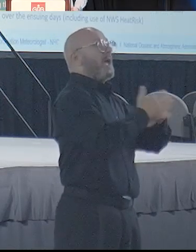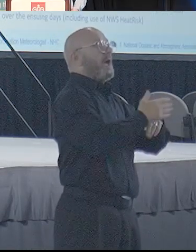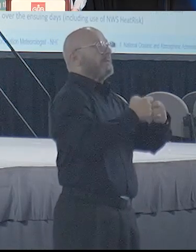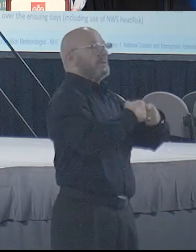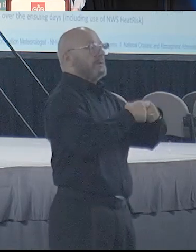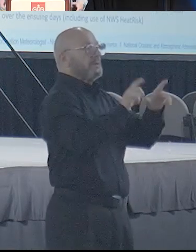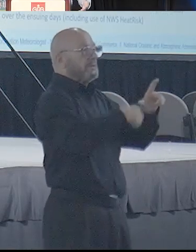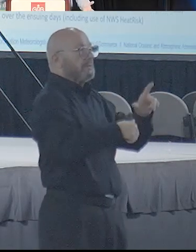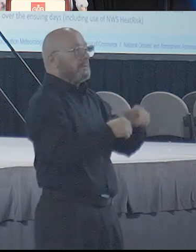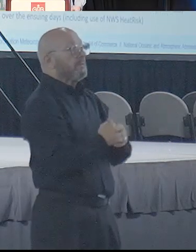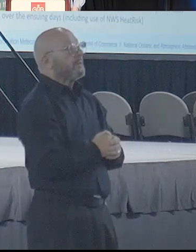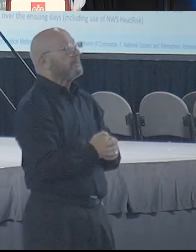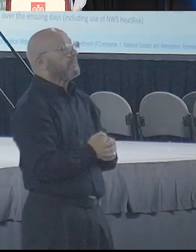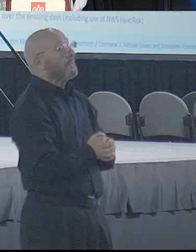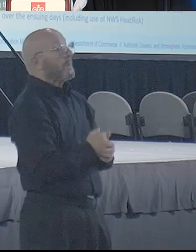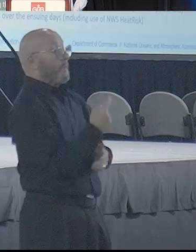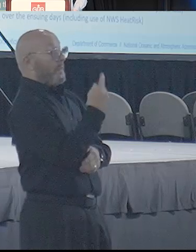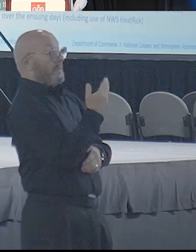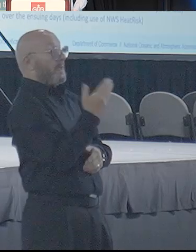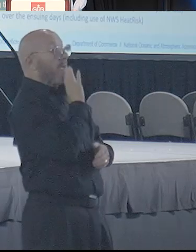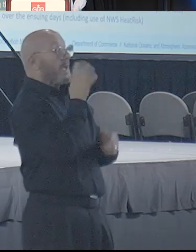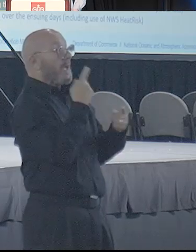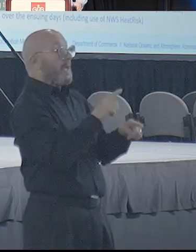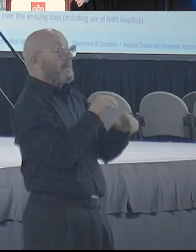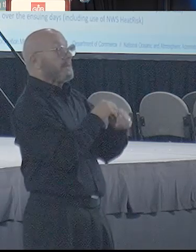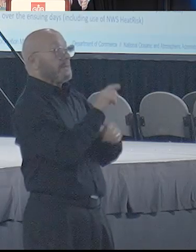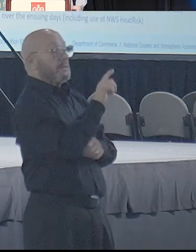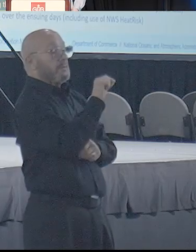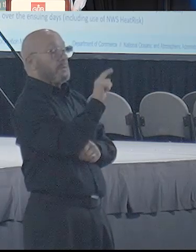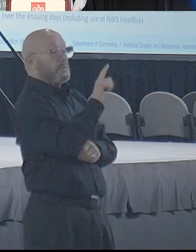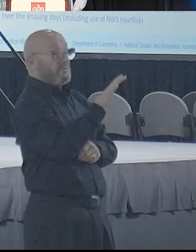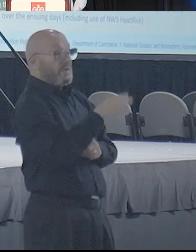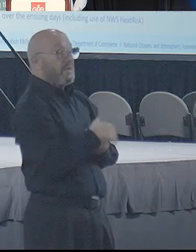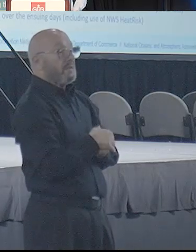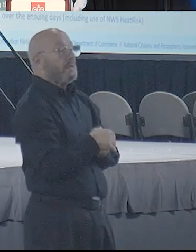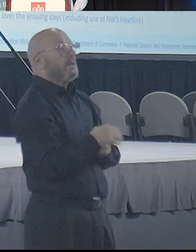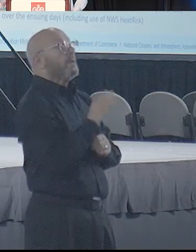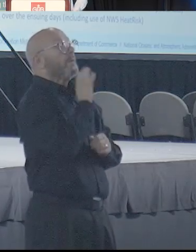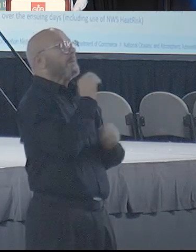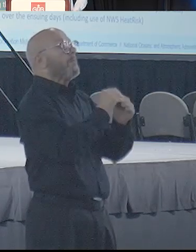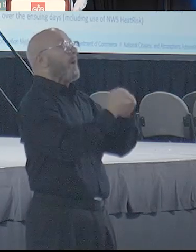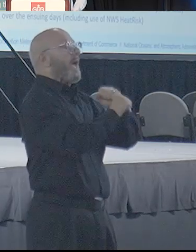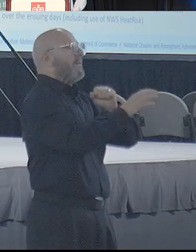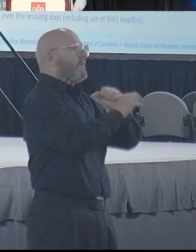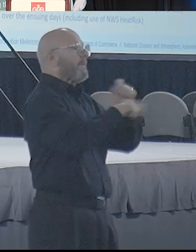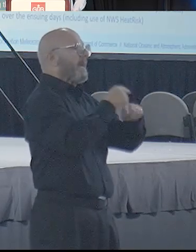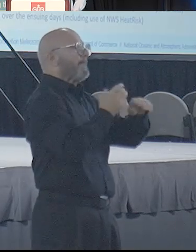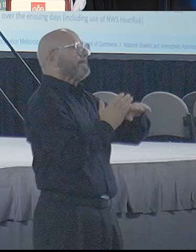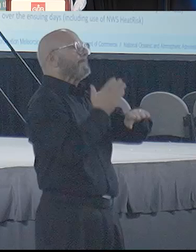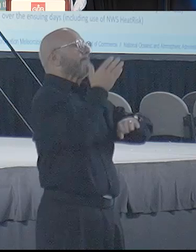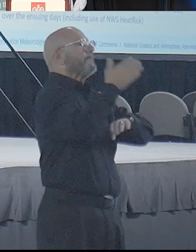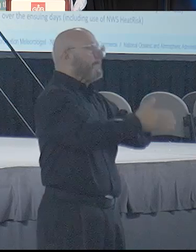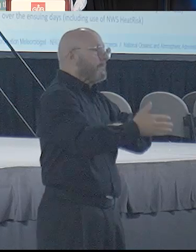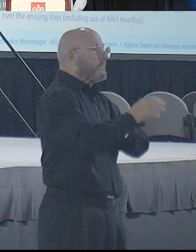going to happen in 2025 is there's going to be a better advertisement here of post-storm heat risk. And so the National Hurricane